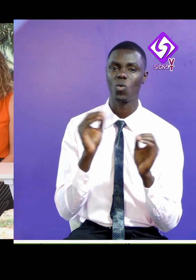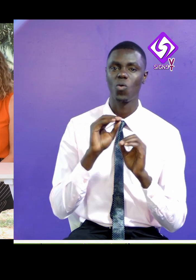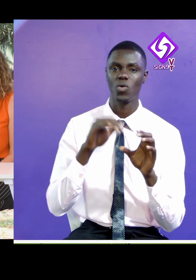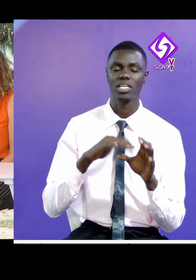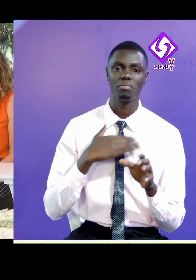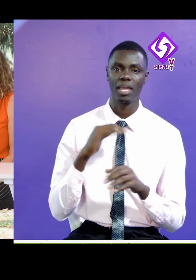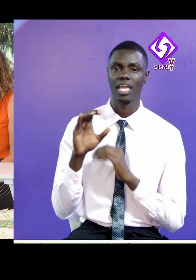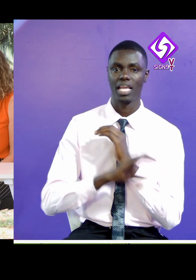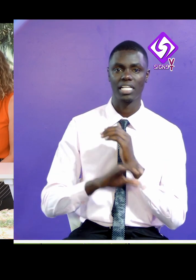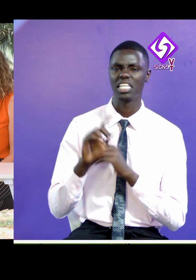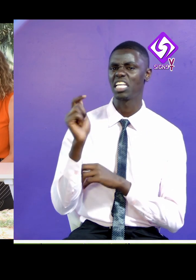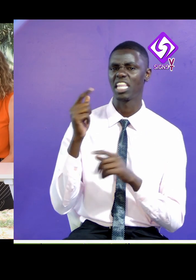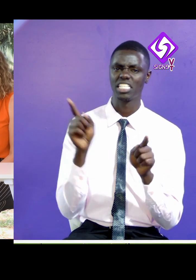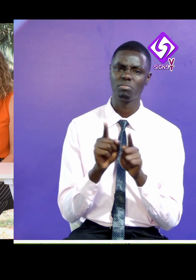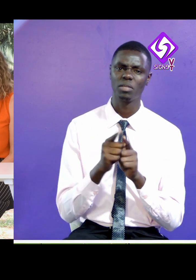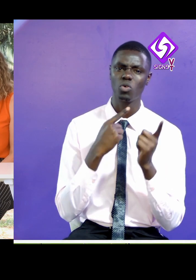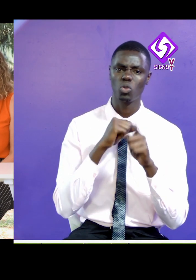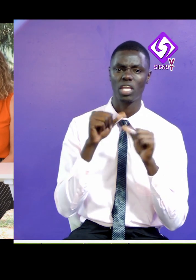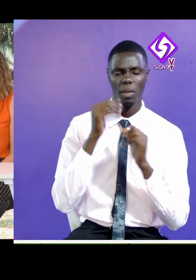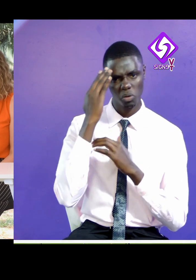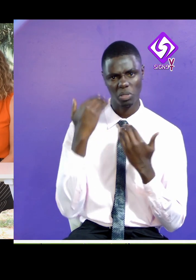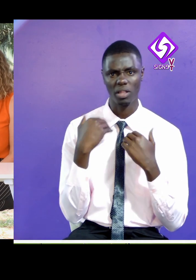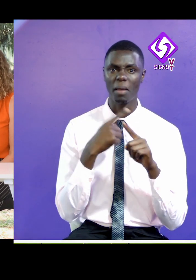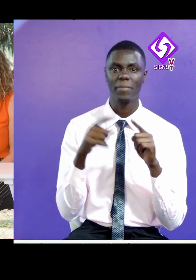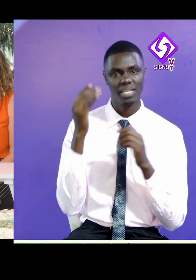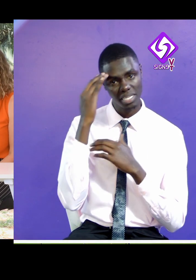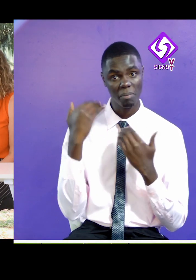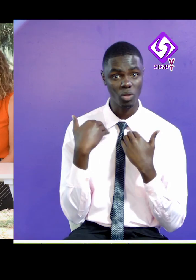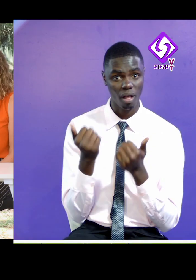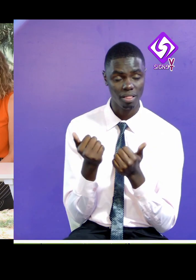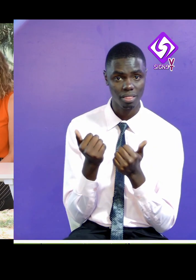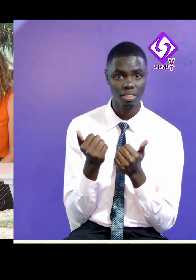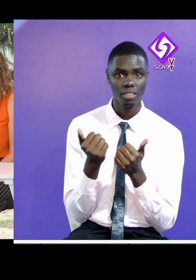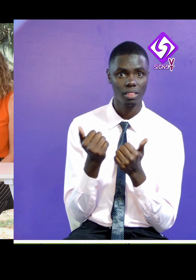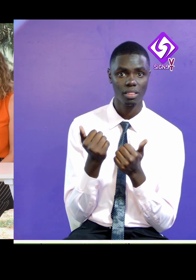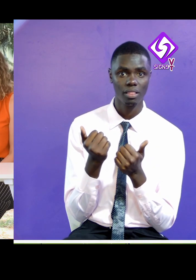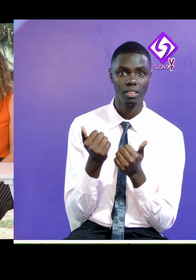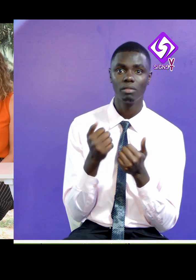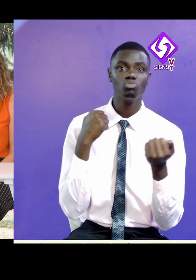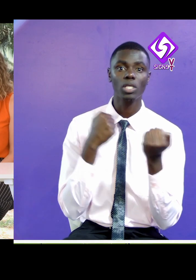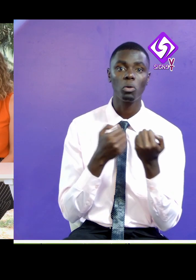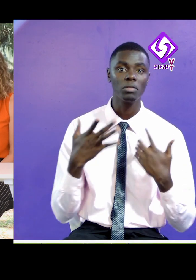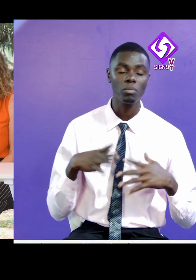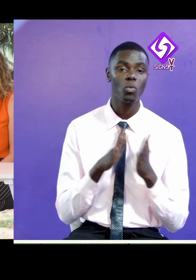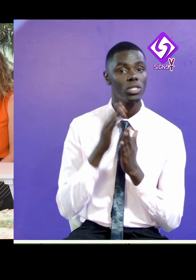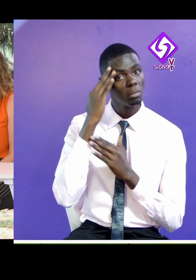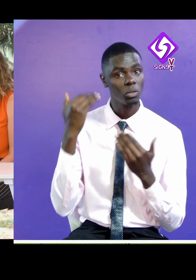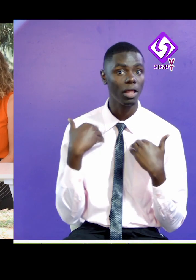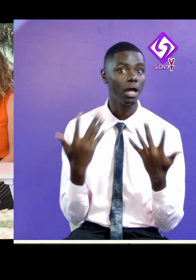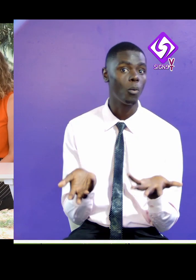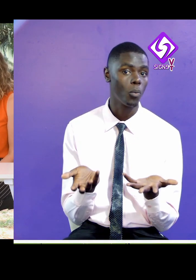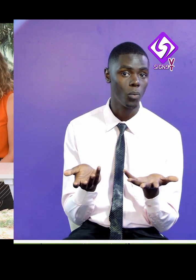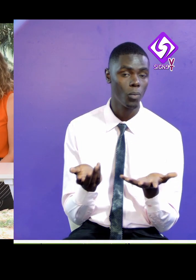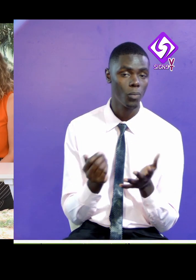country, like Kenya, you're still talking about mental health. What is mental health? how can you support people with mental